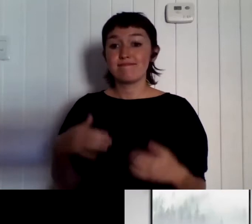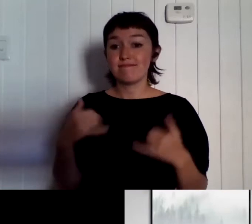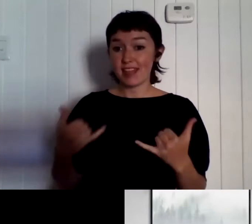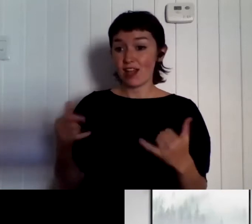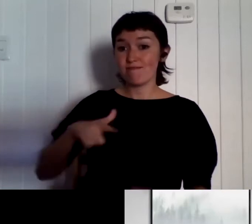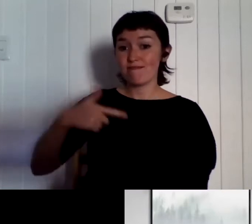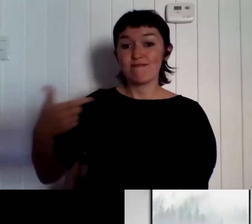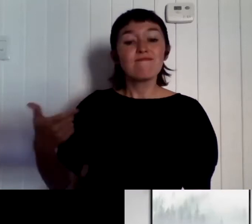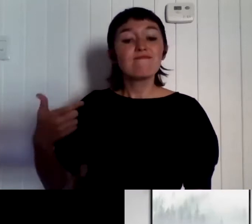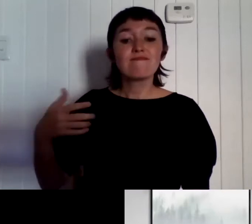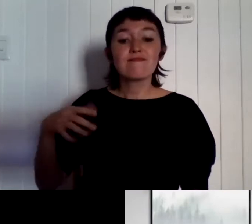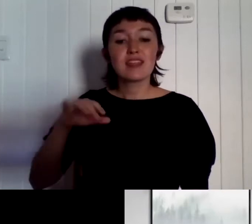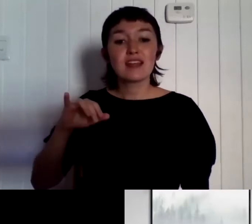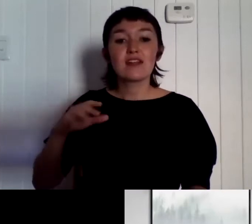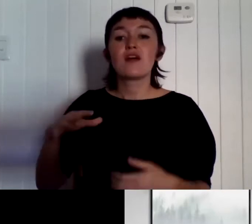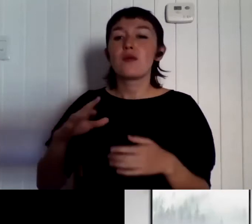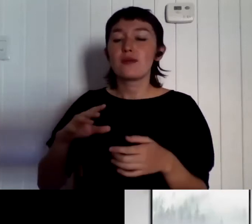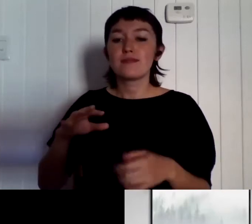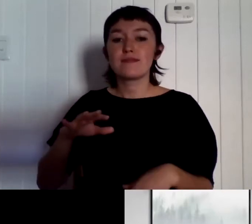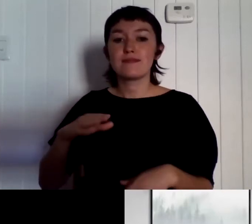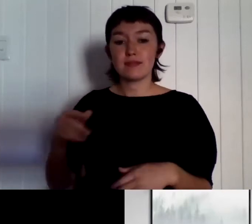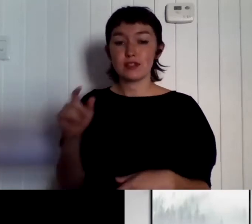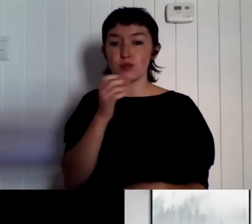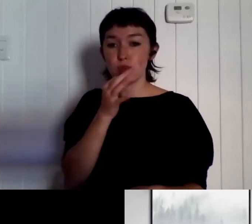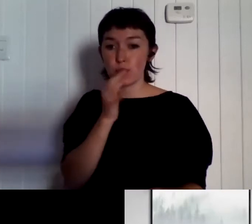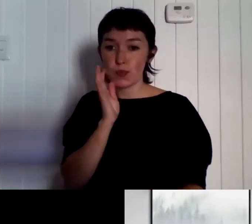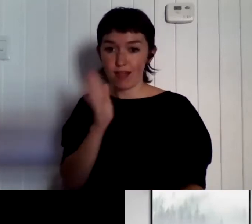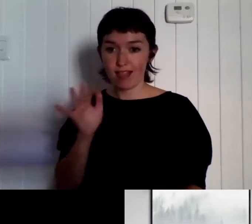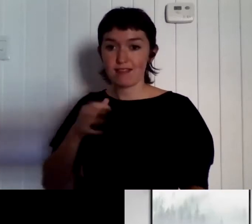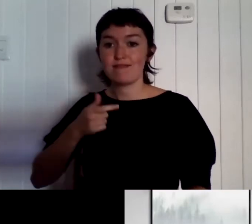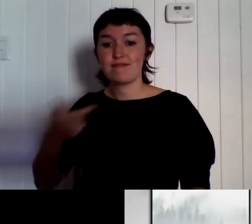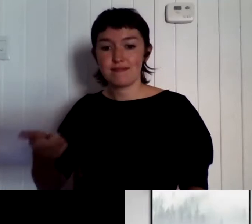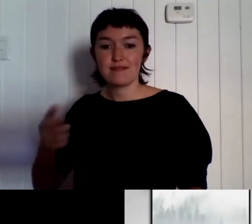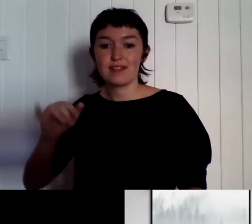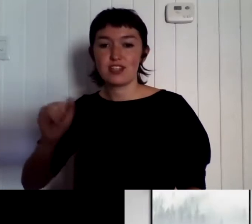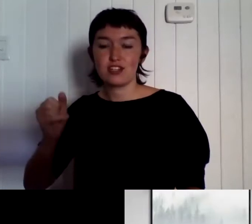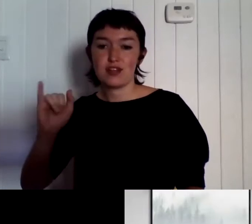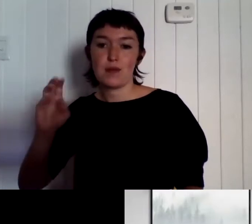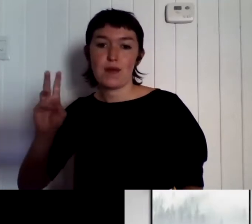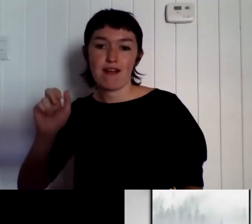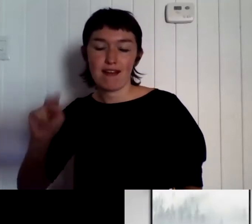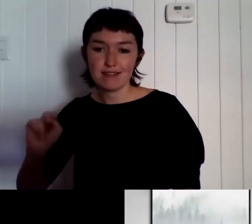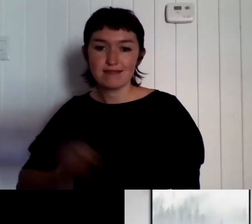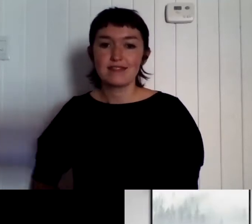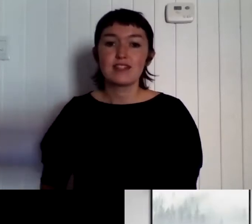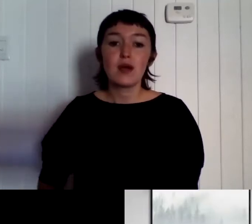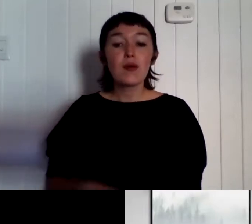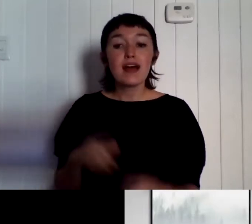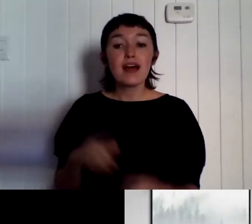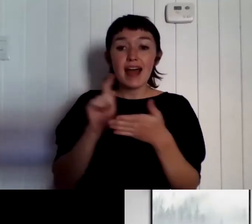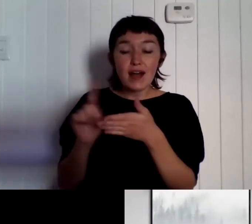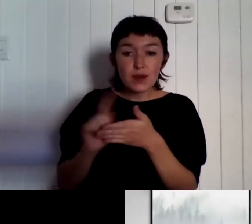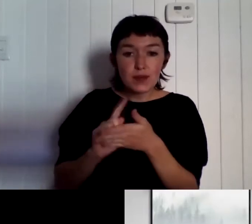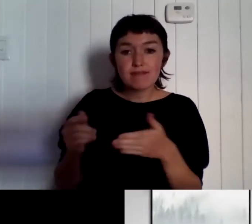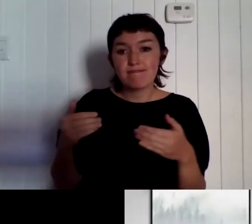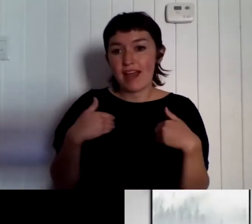them. Next week, we will be having a session as well. We have sessions every single week. And I will give you the link to